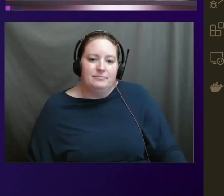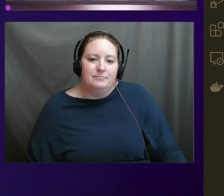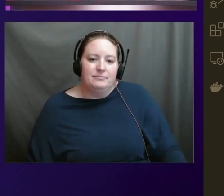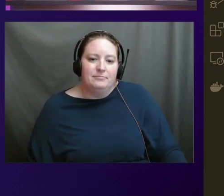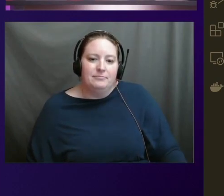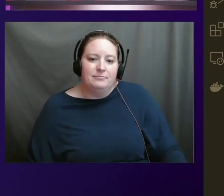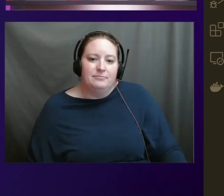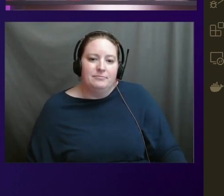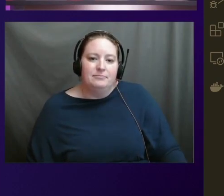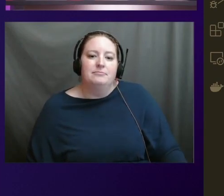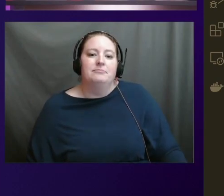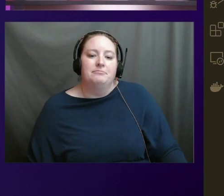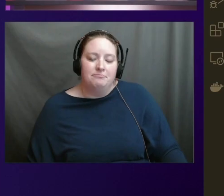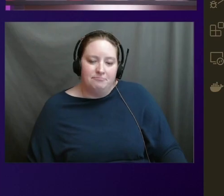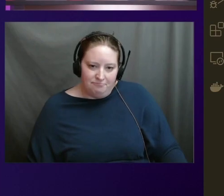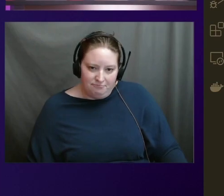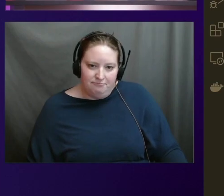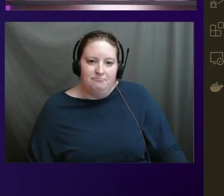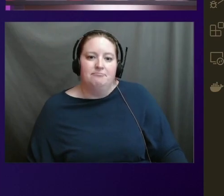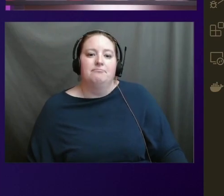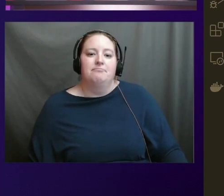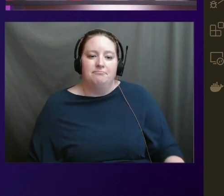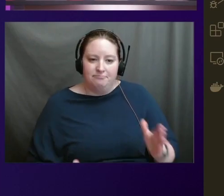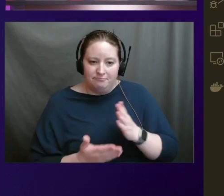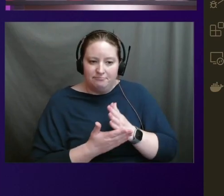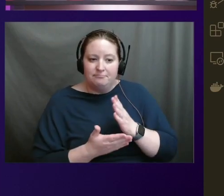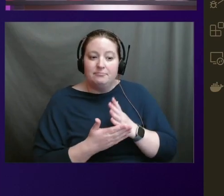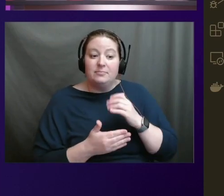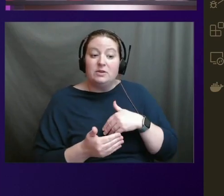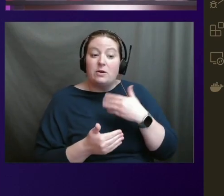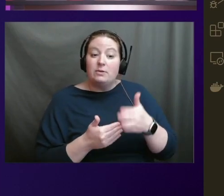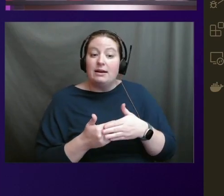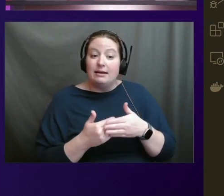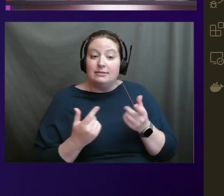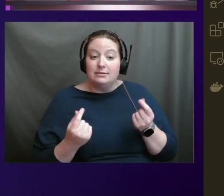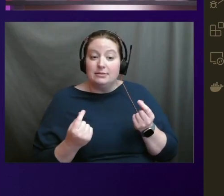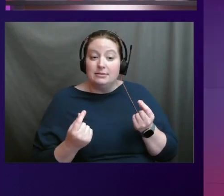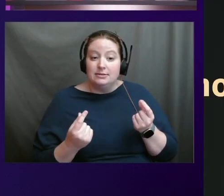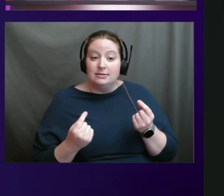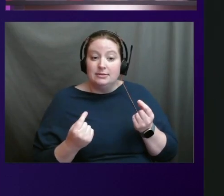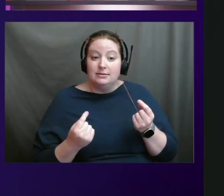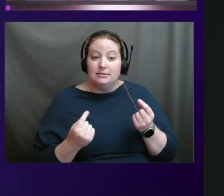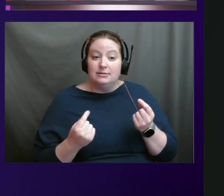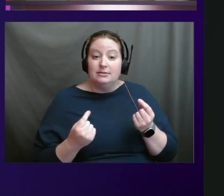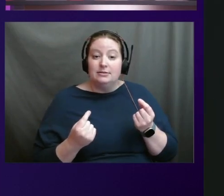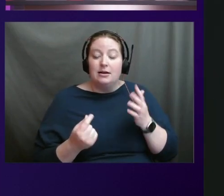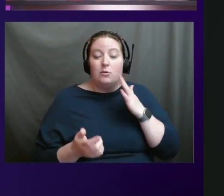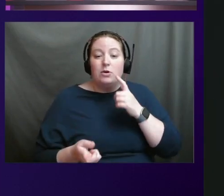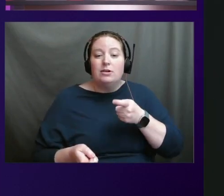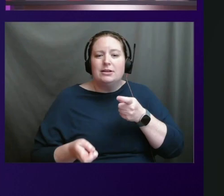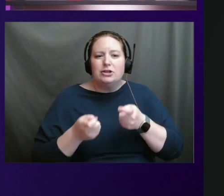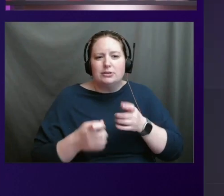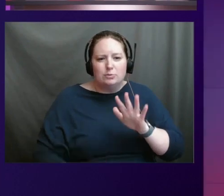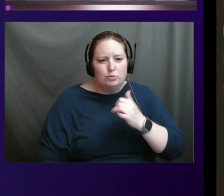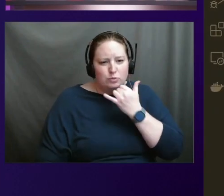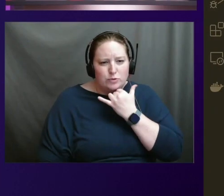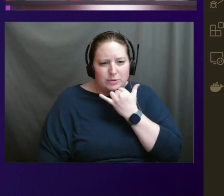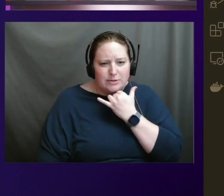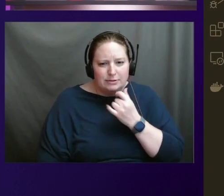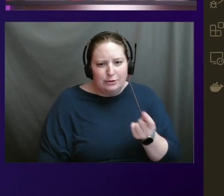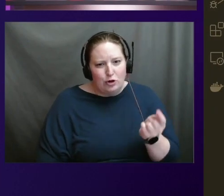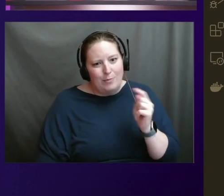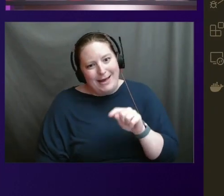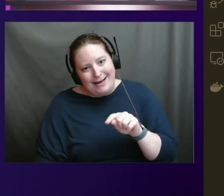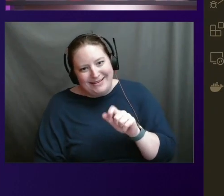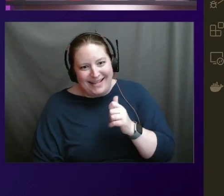All right, so the next thing that I'm going to do is adjust the, go back, thank